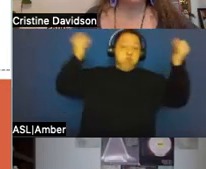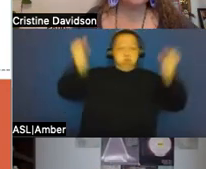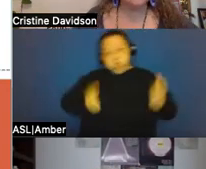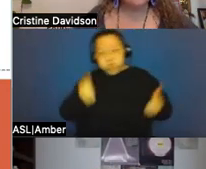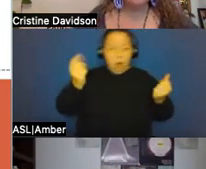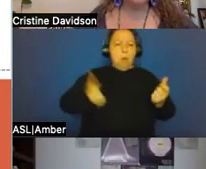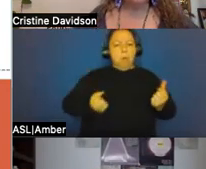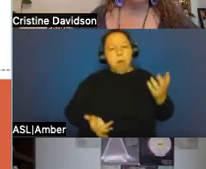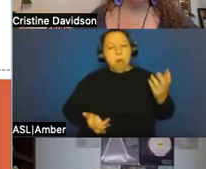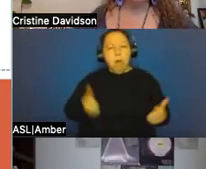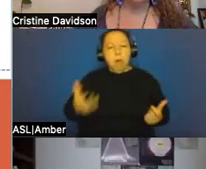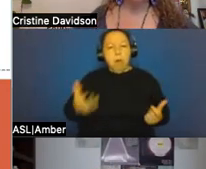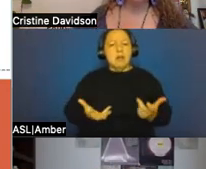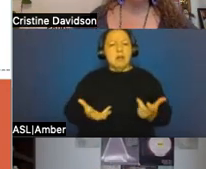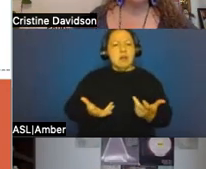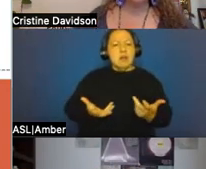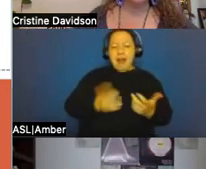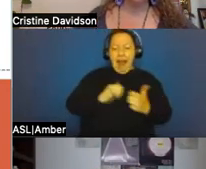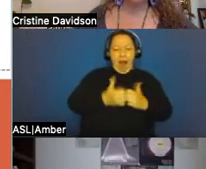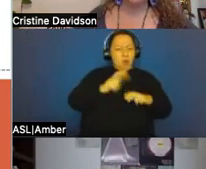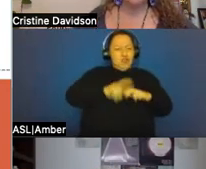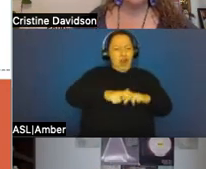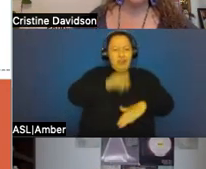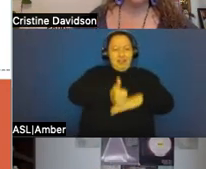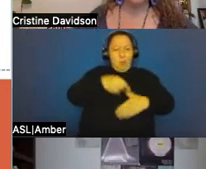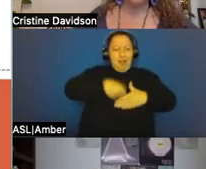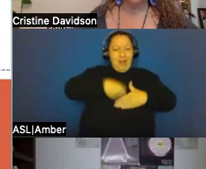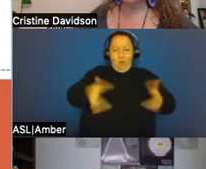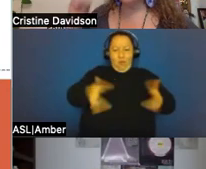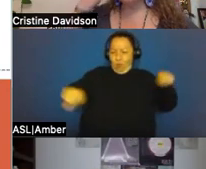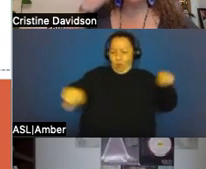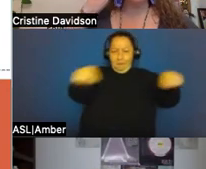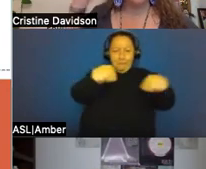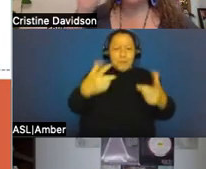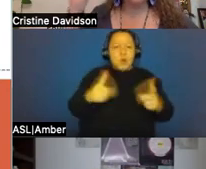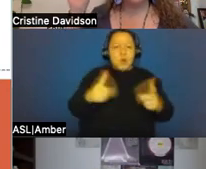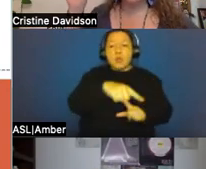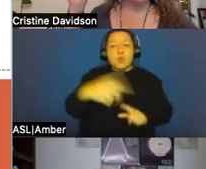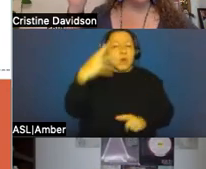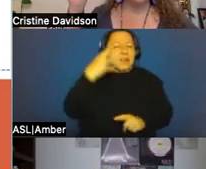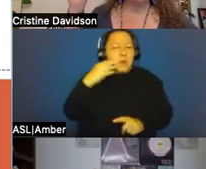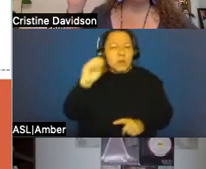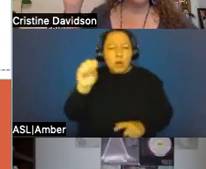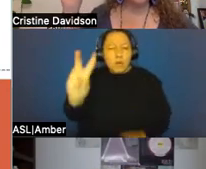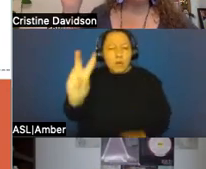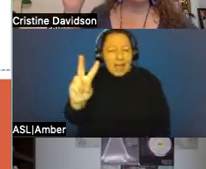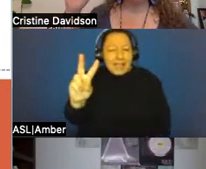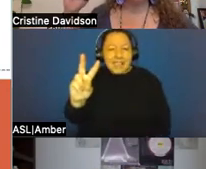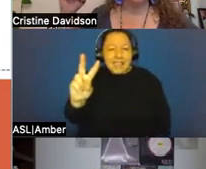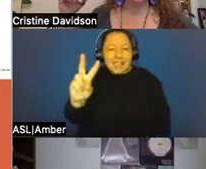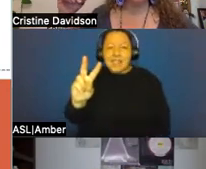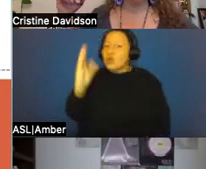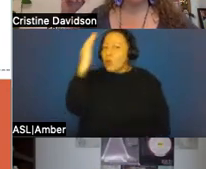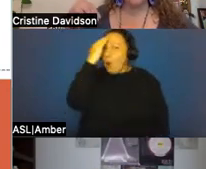the chairs set up? When you have experienced sexual violence, you're tuned into all those things, right?